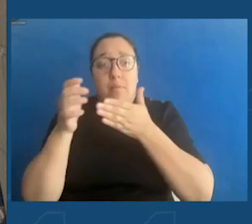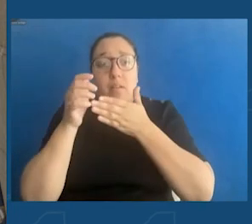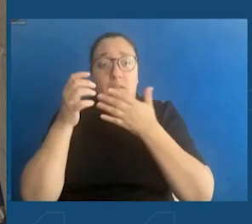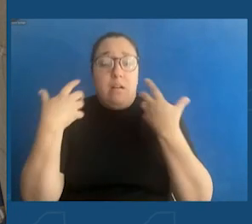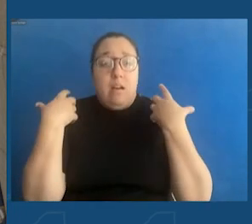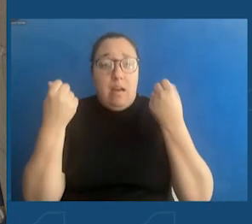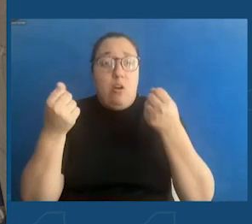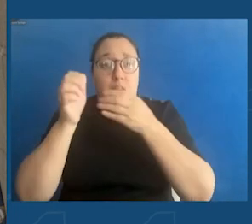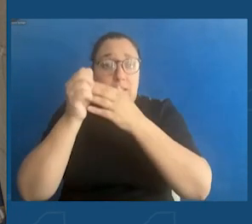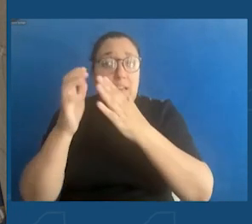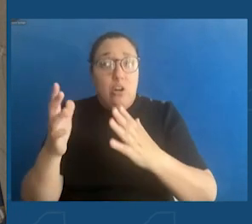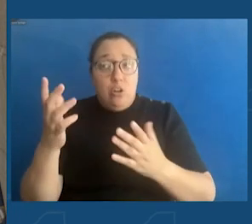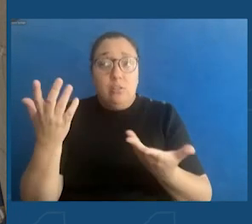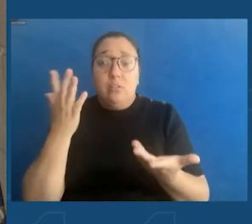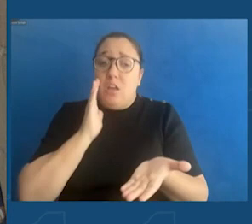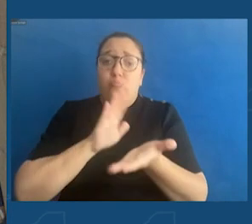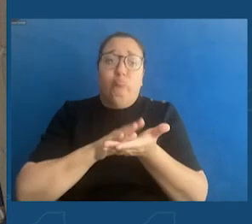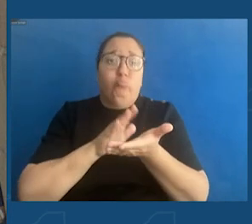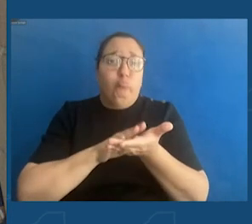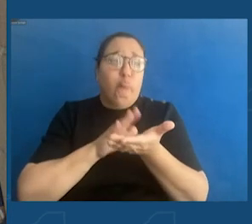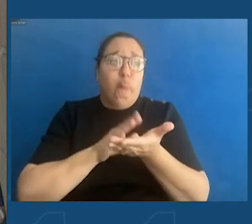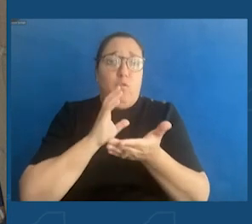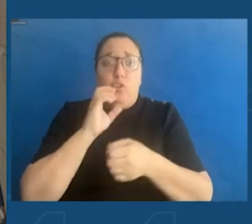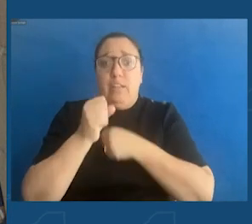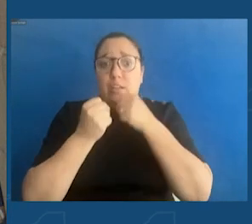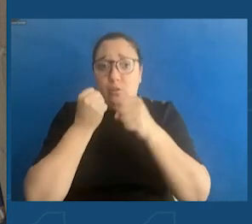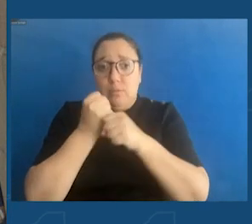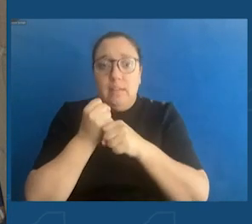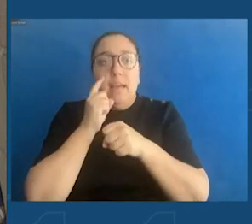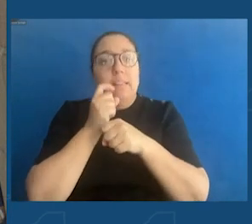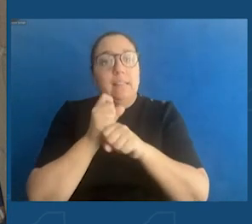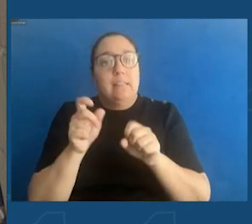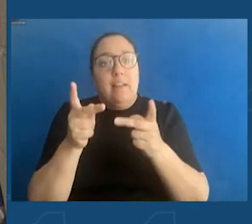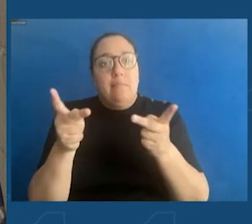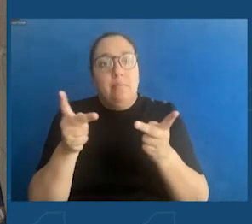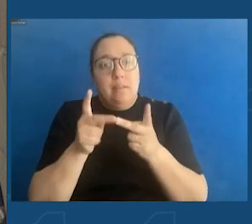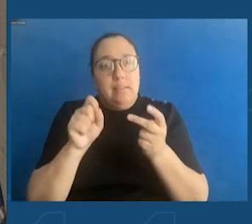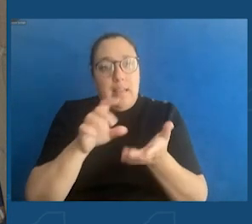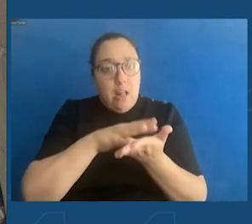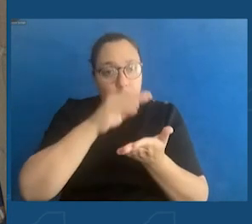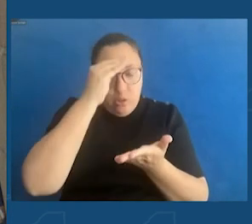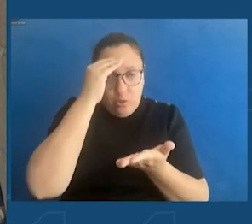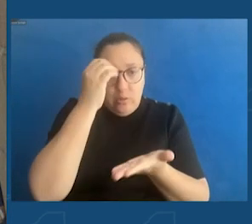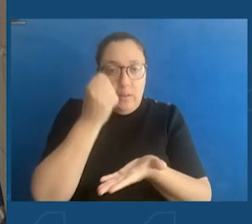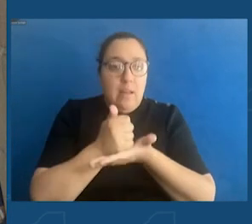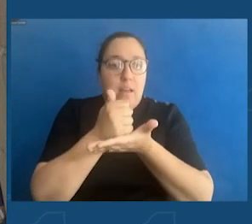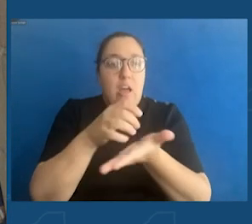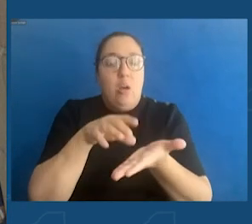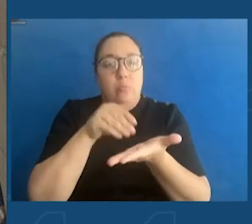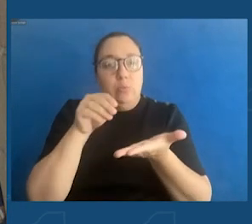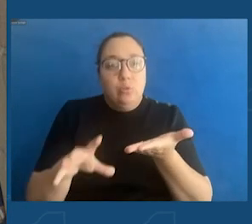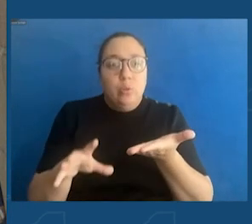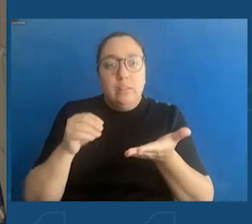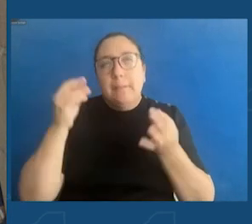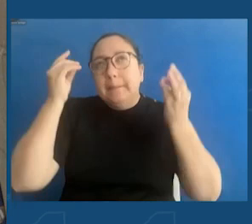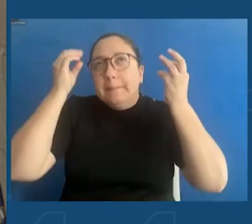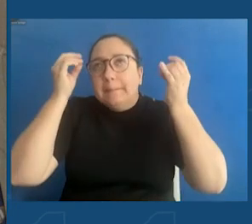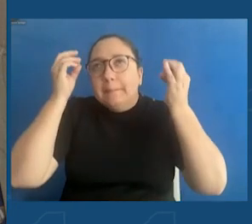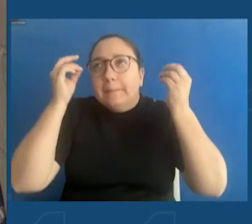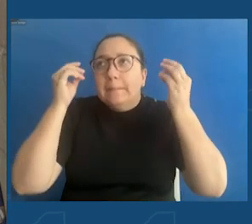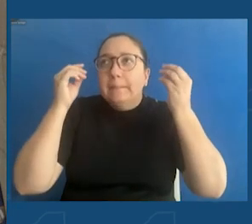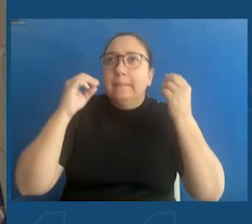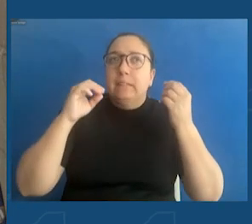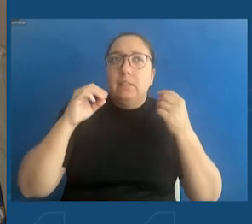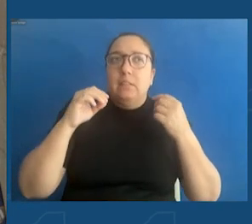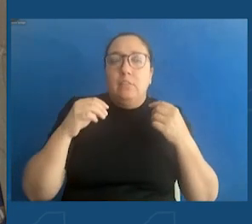for years. And so this is fantastic. It's a safe place to learn. Help students manage their critical thinking, manage stressful